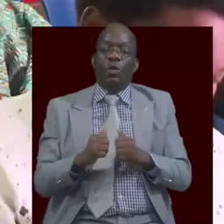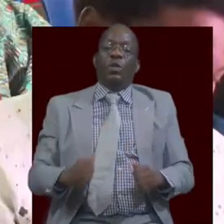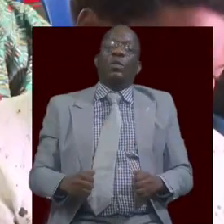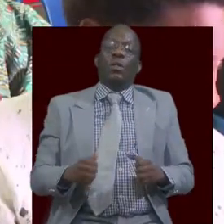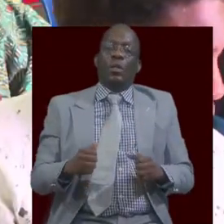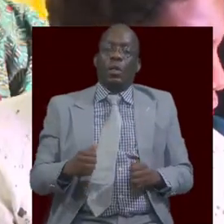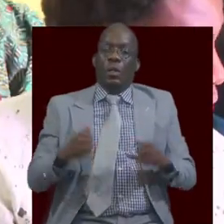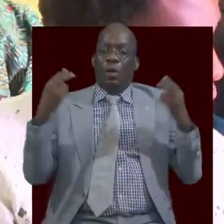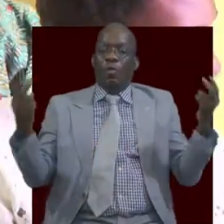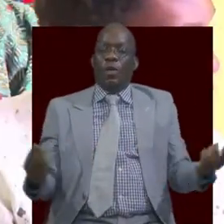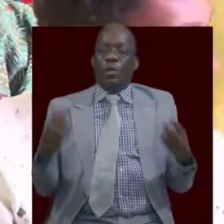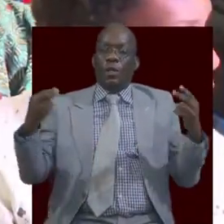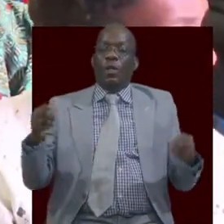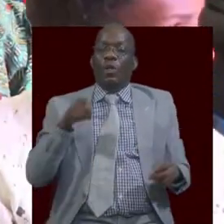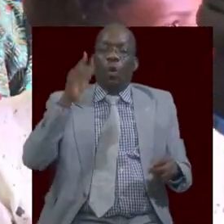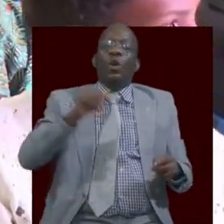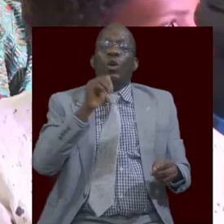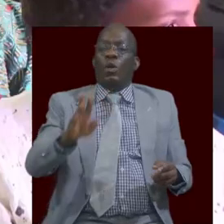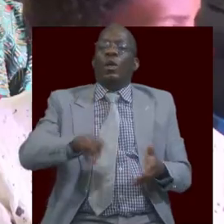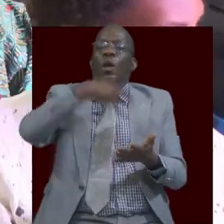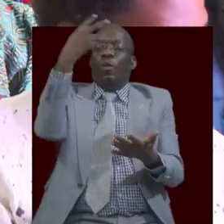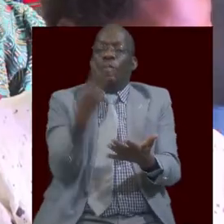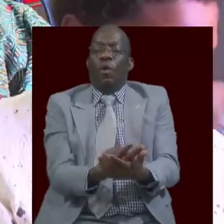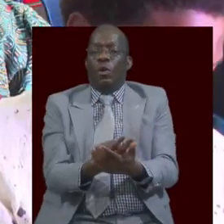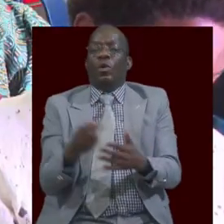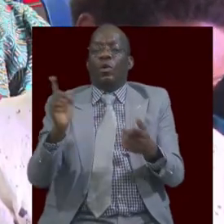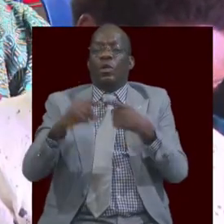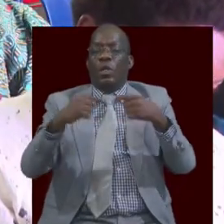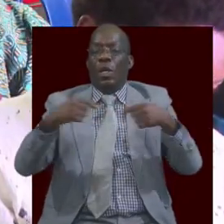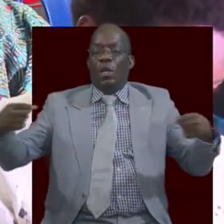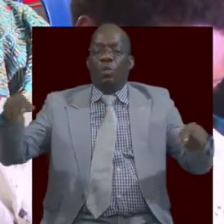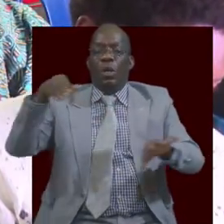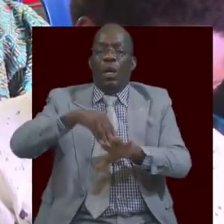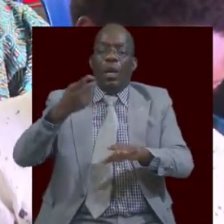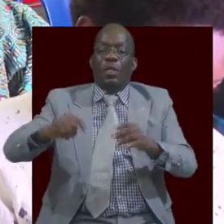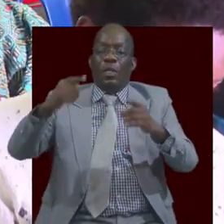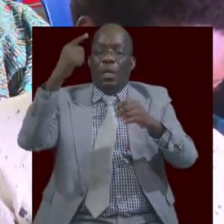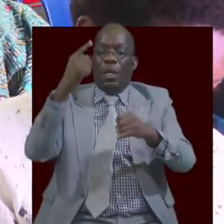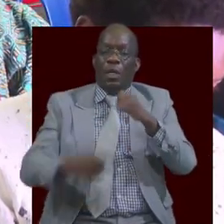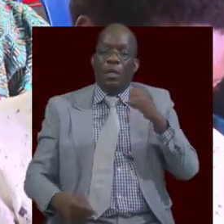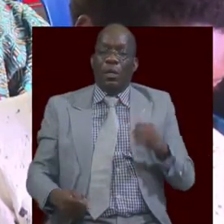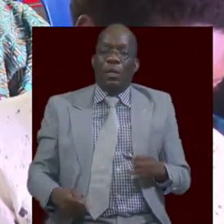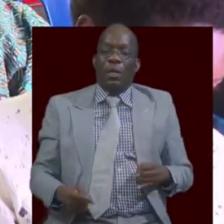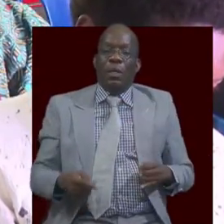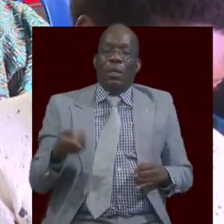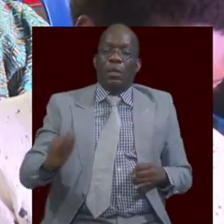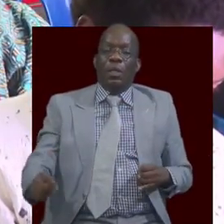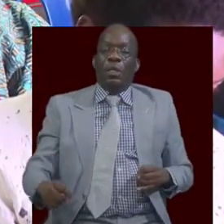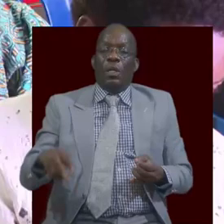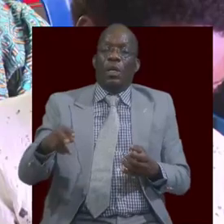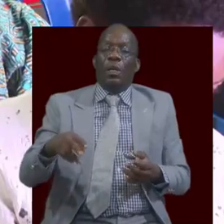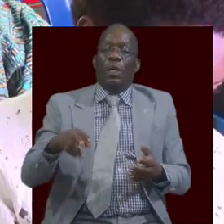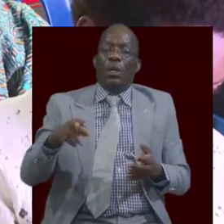the end of your days. A bench. And the record says, he destroyed more